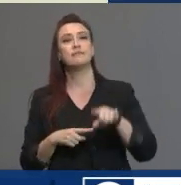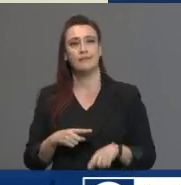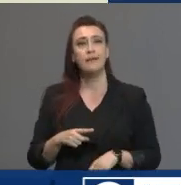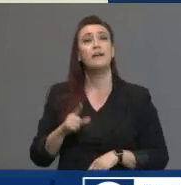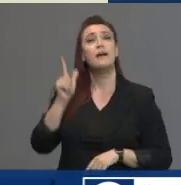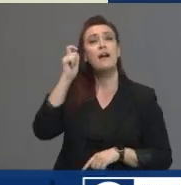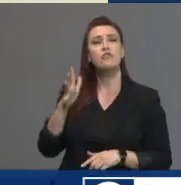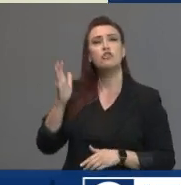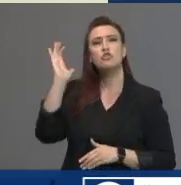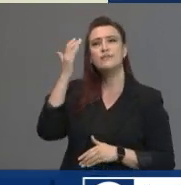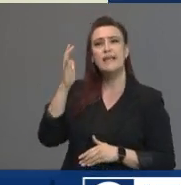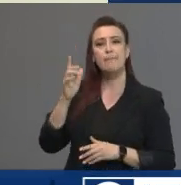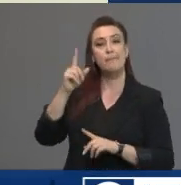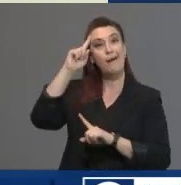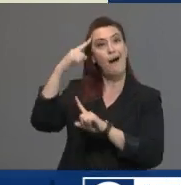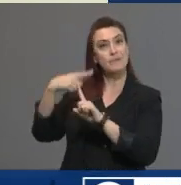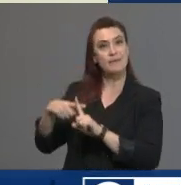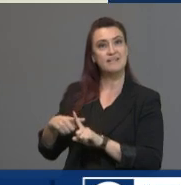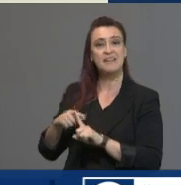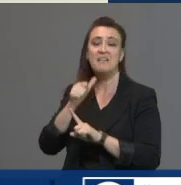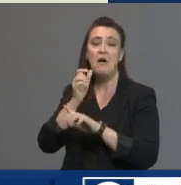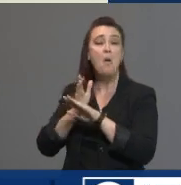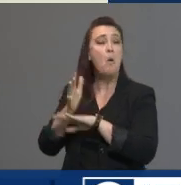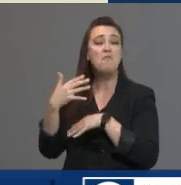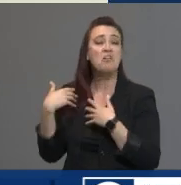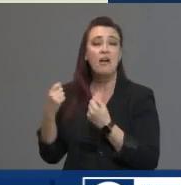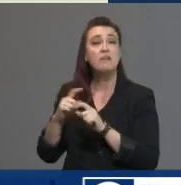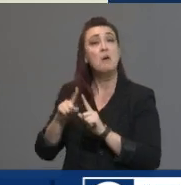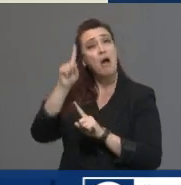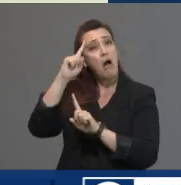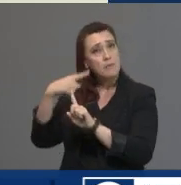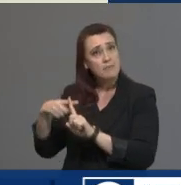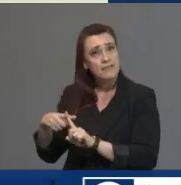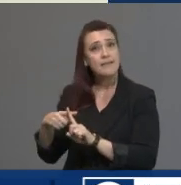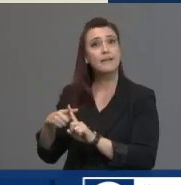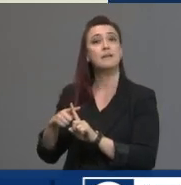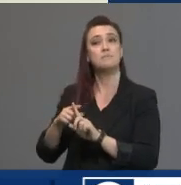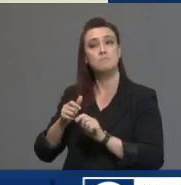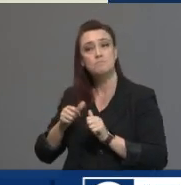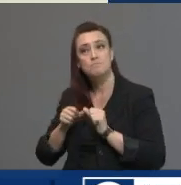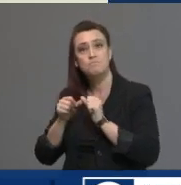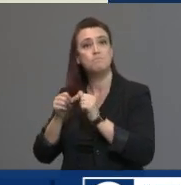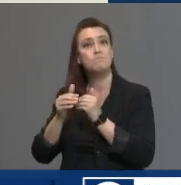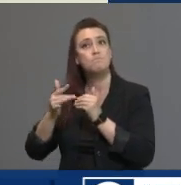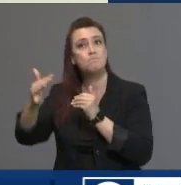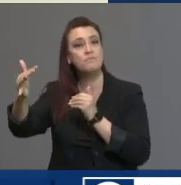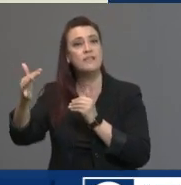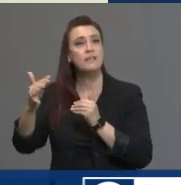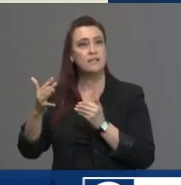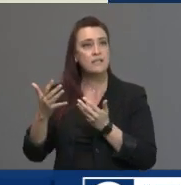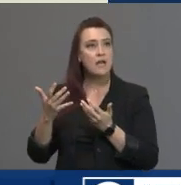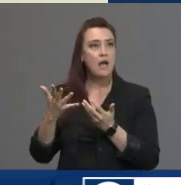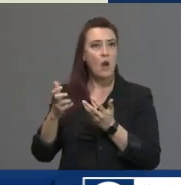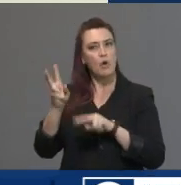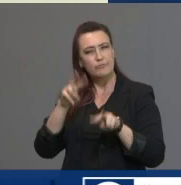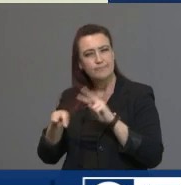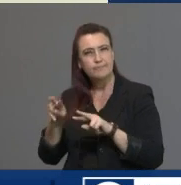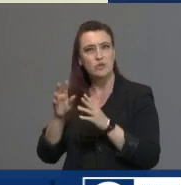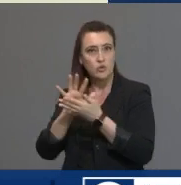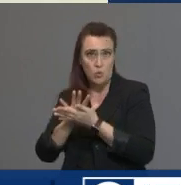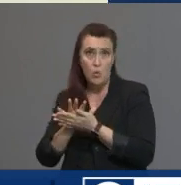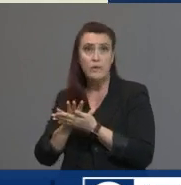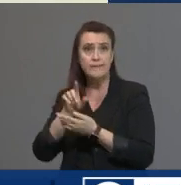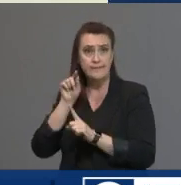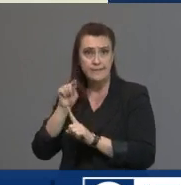You seem very optimistic, not so much overconfident in regards to moving ahead and moving towards the goal. I want to gauge that a little bit with schools because